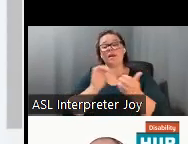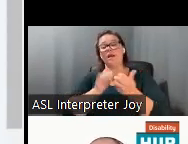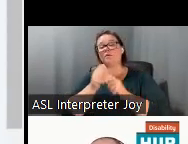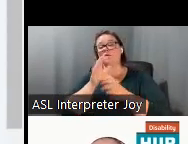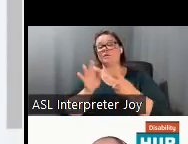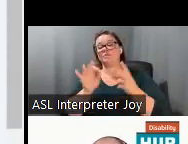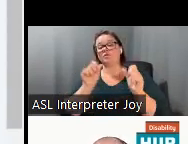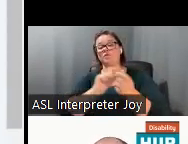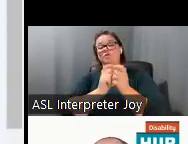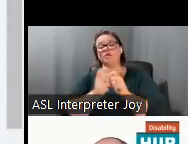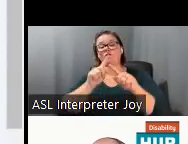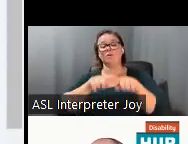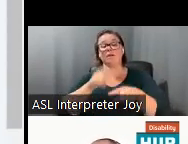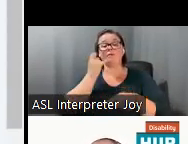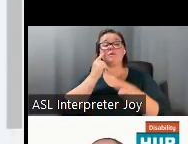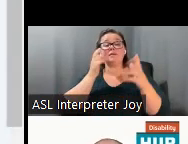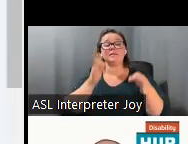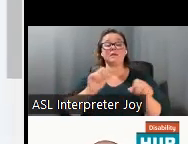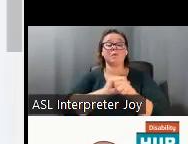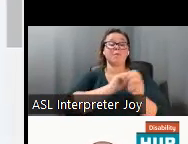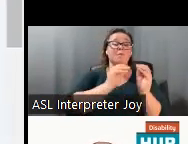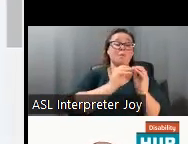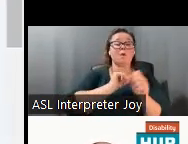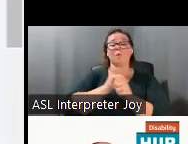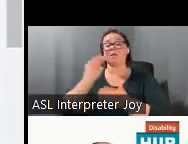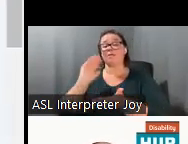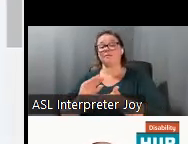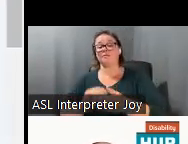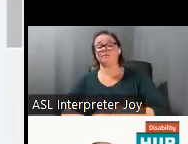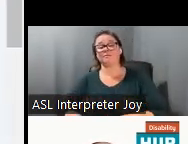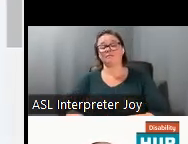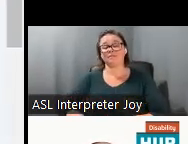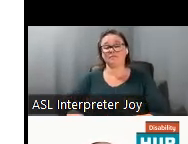depending on if you decide to work more or work less.